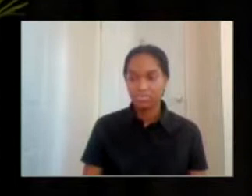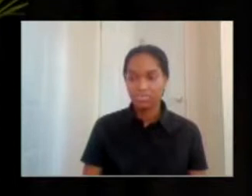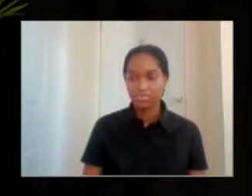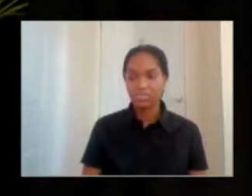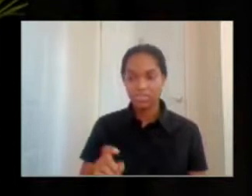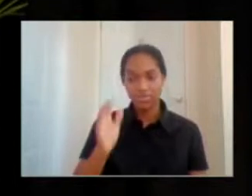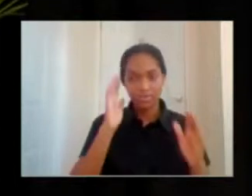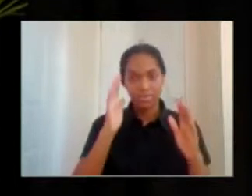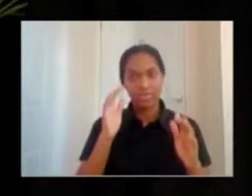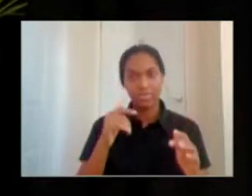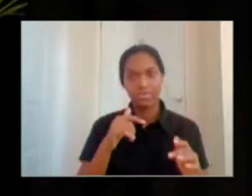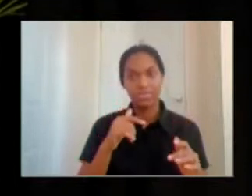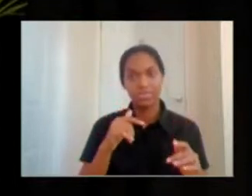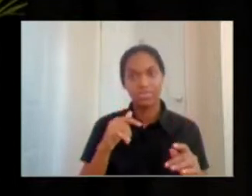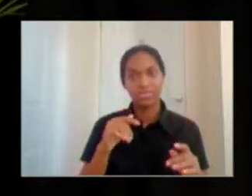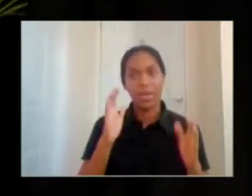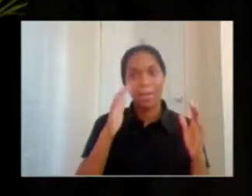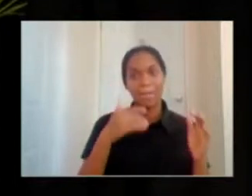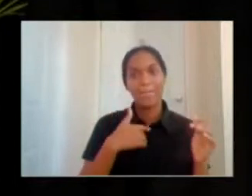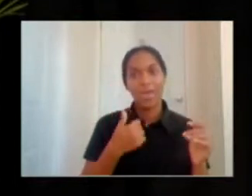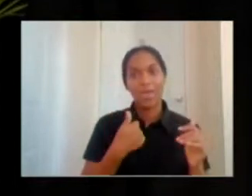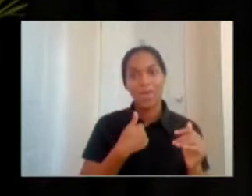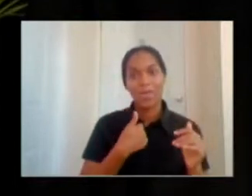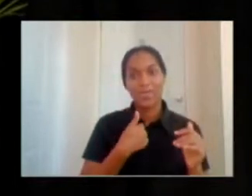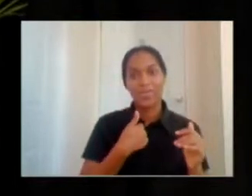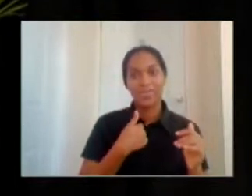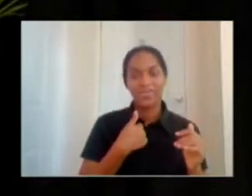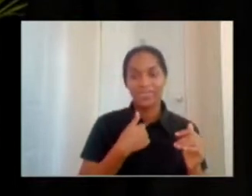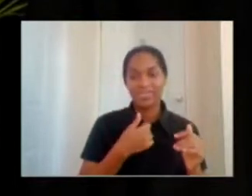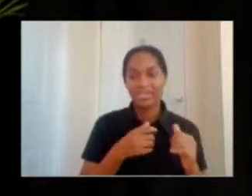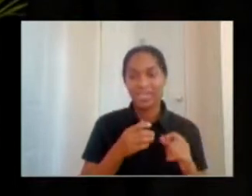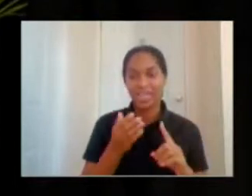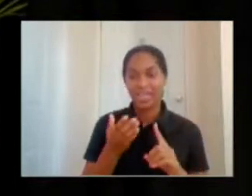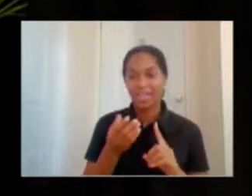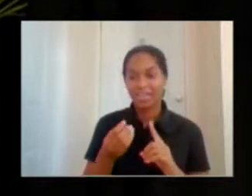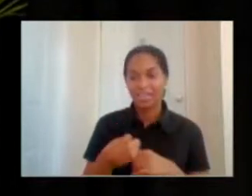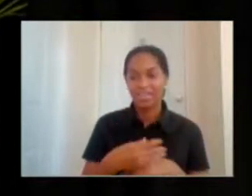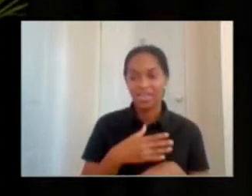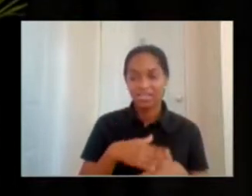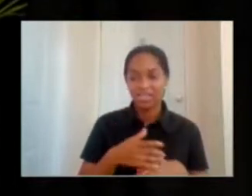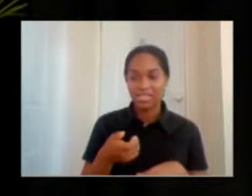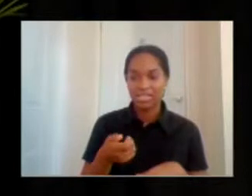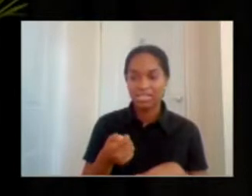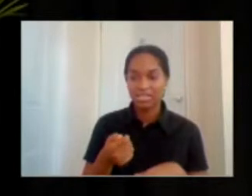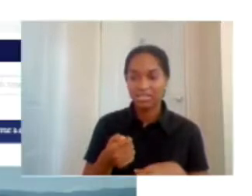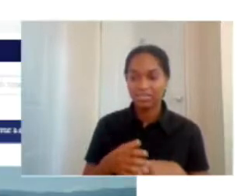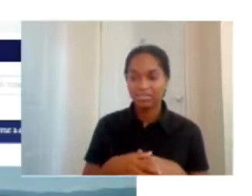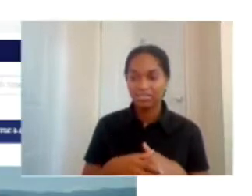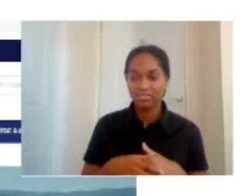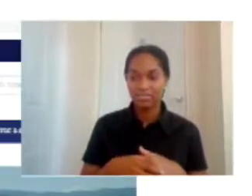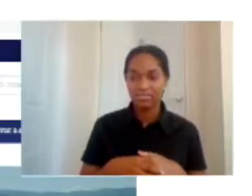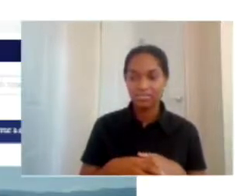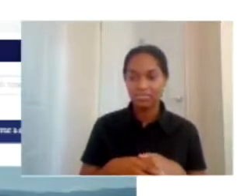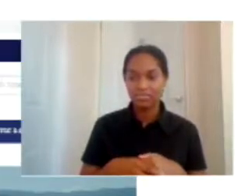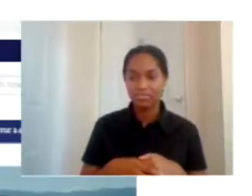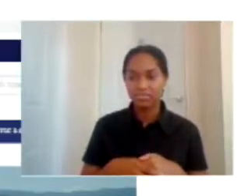own advice on clicking. So if you haven't visited our website,